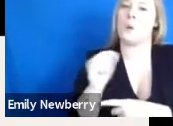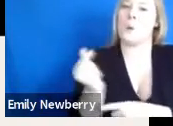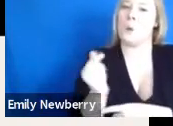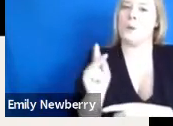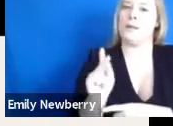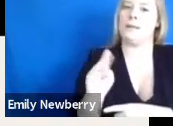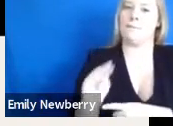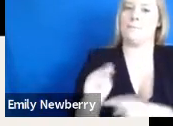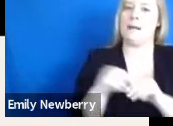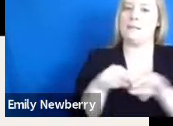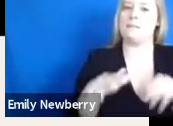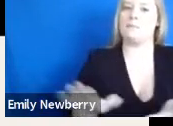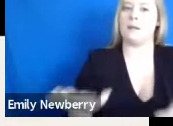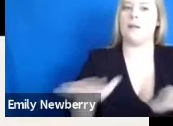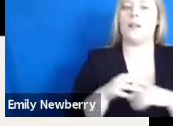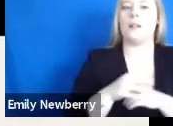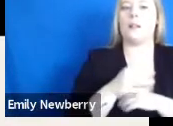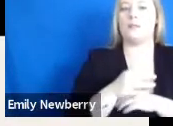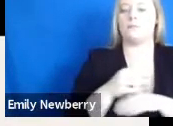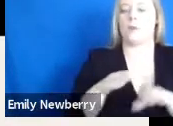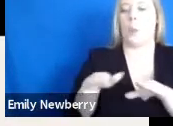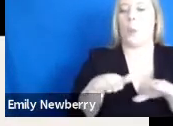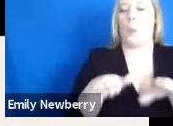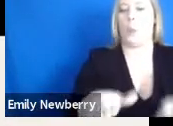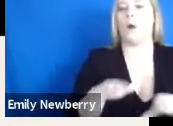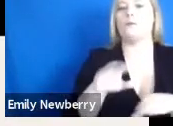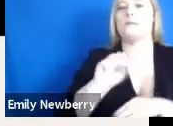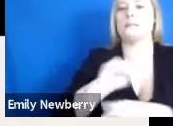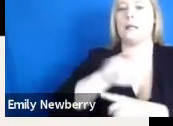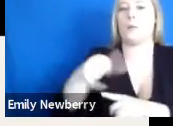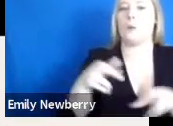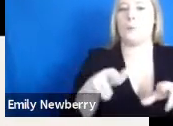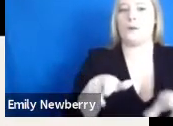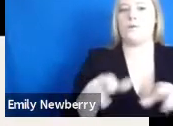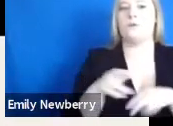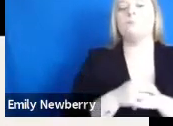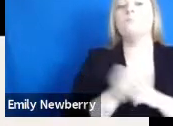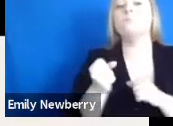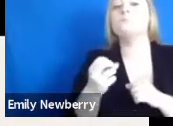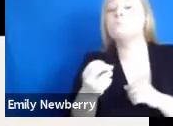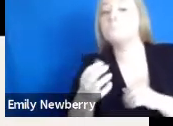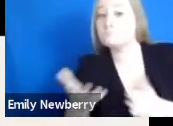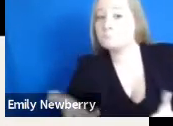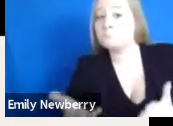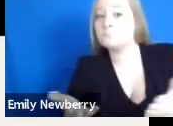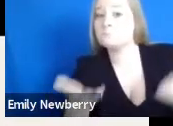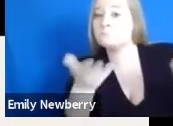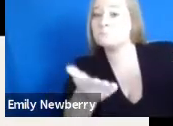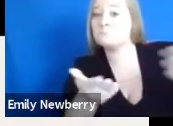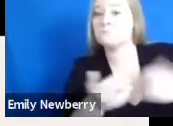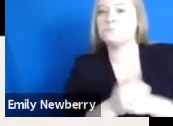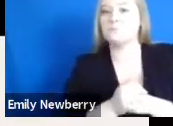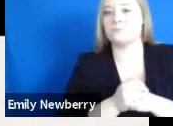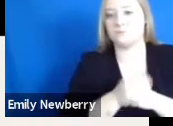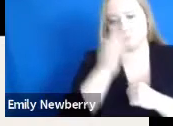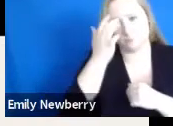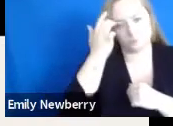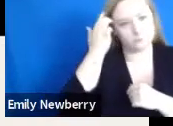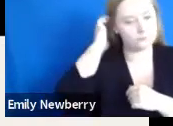had on San Juan River agriculture. So Brandon, the floor is yours.